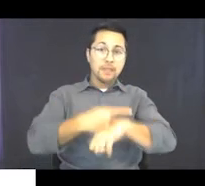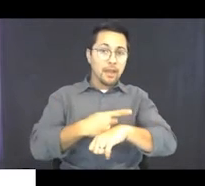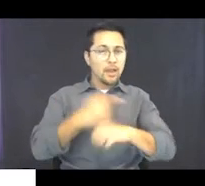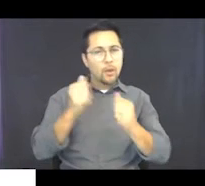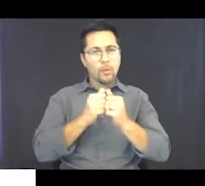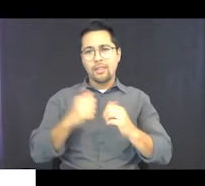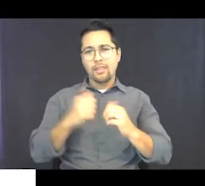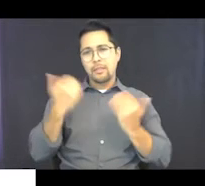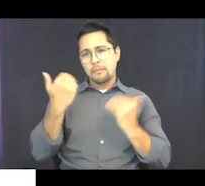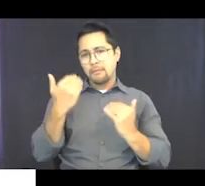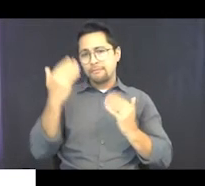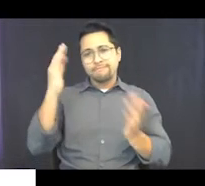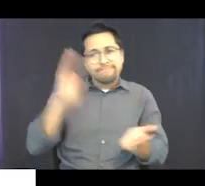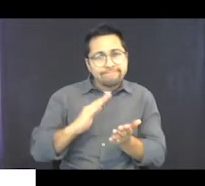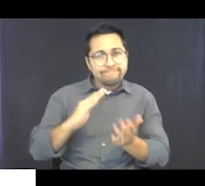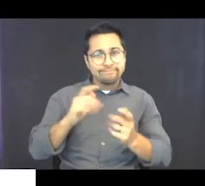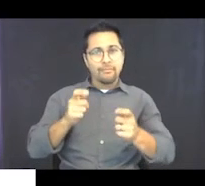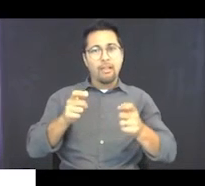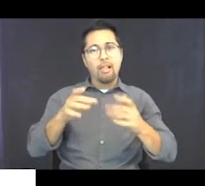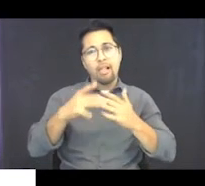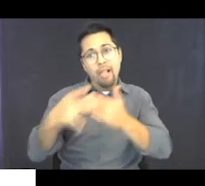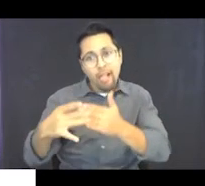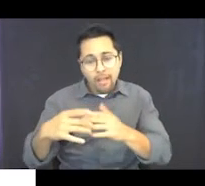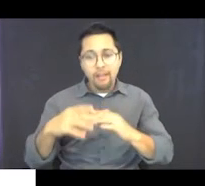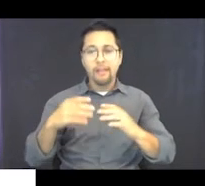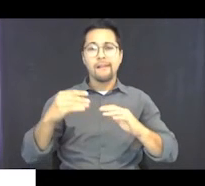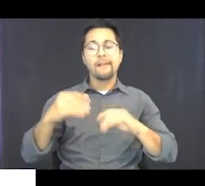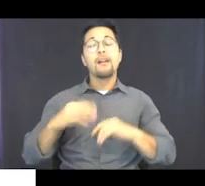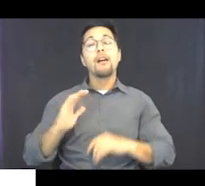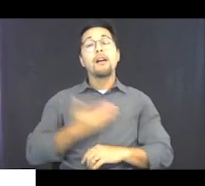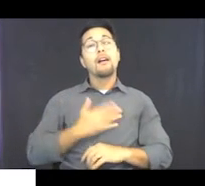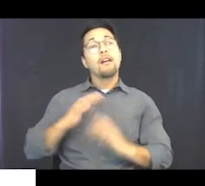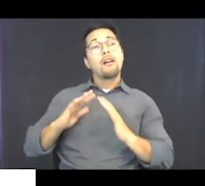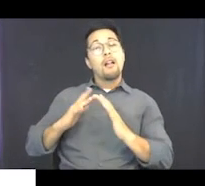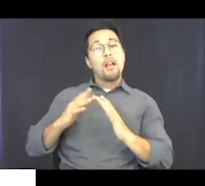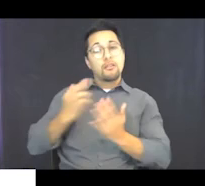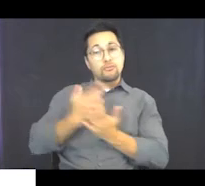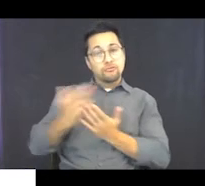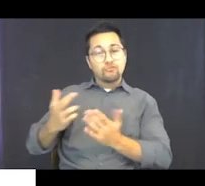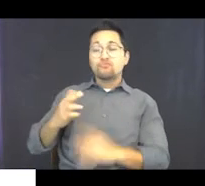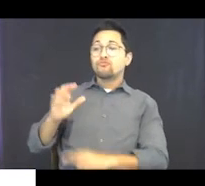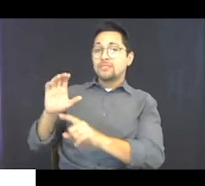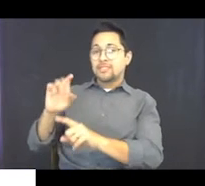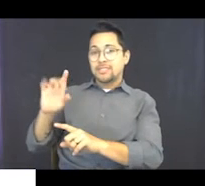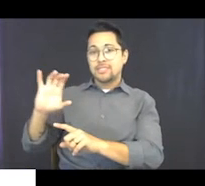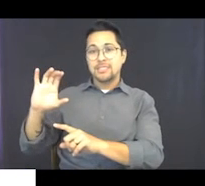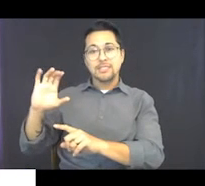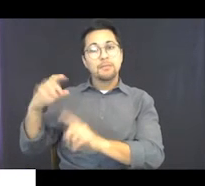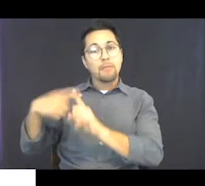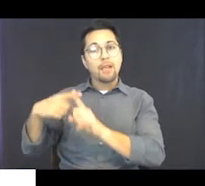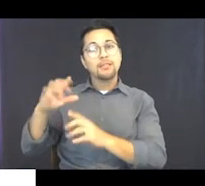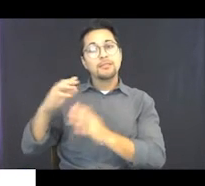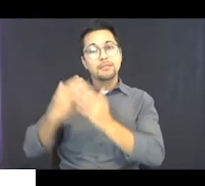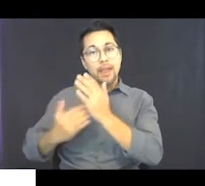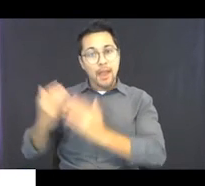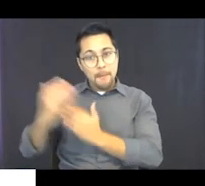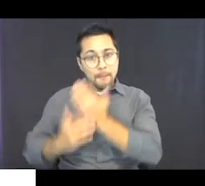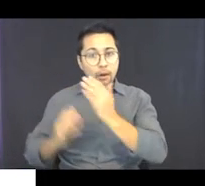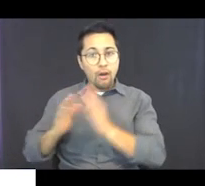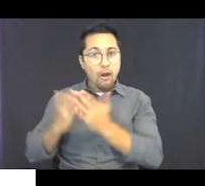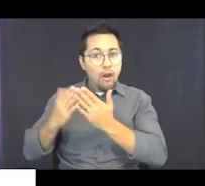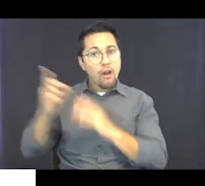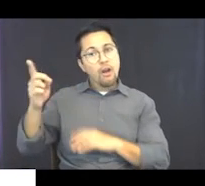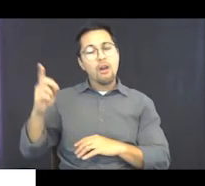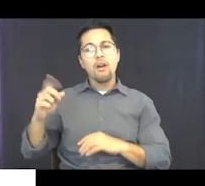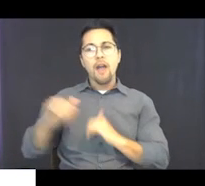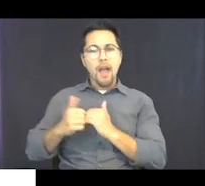handholding. Our online resources, which include the CDC Plus Handbook and How-To Guide, have all